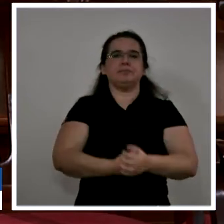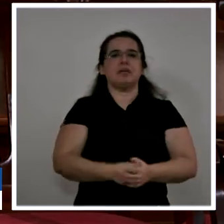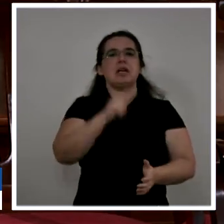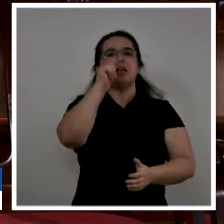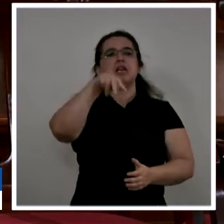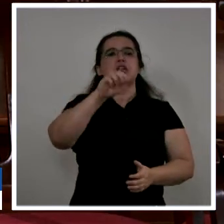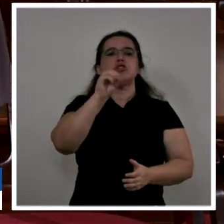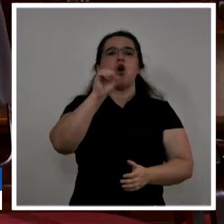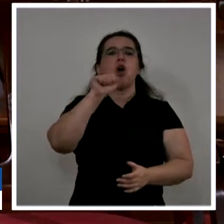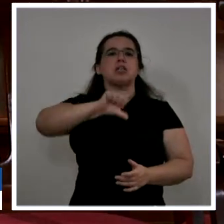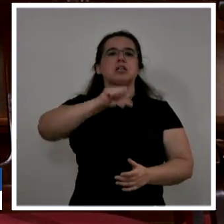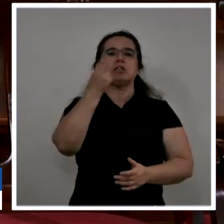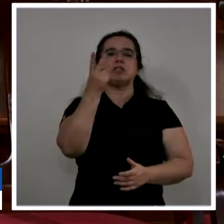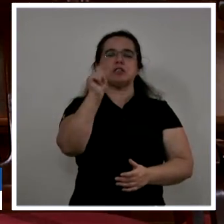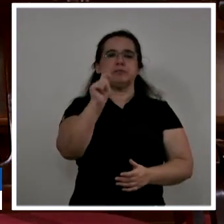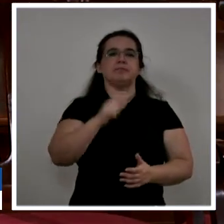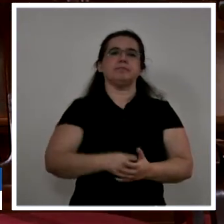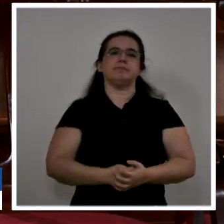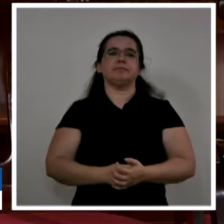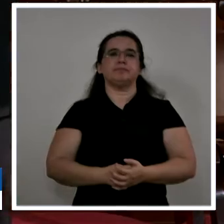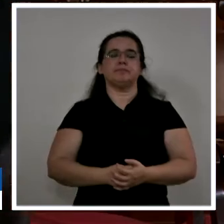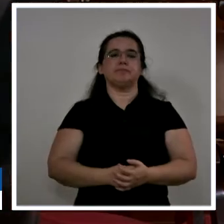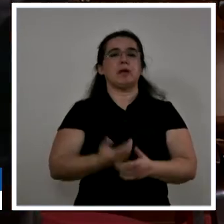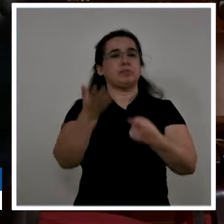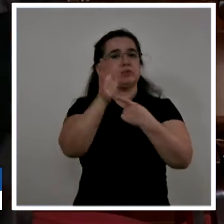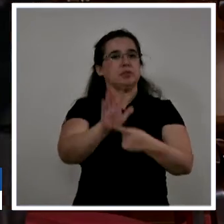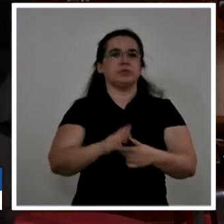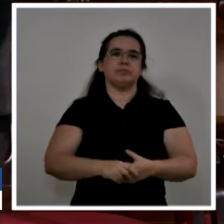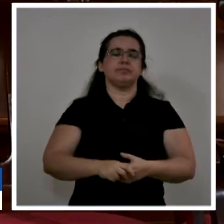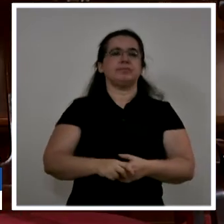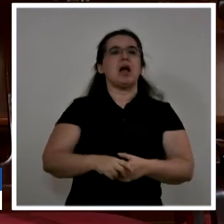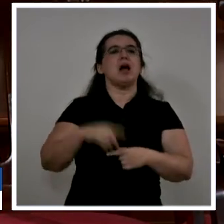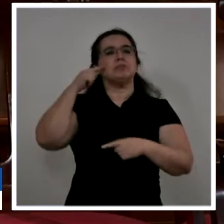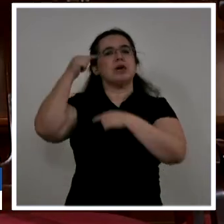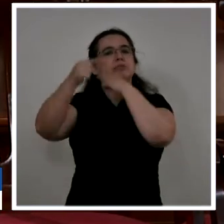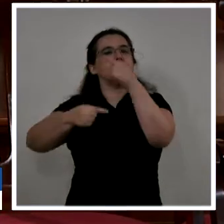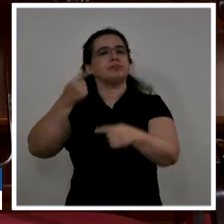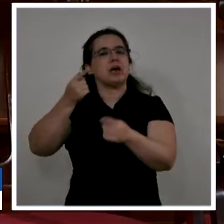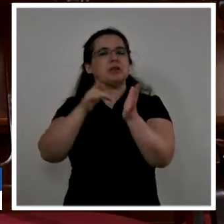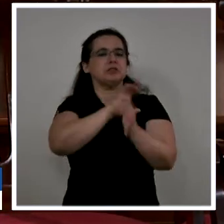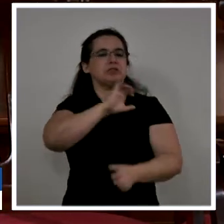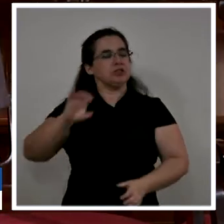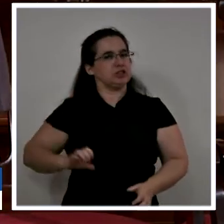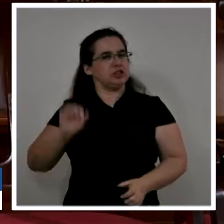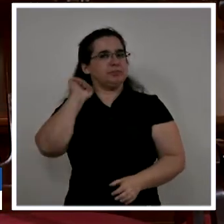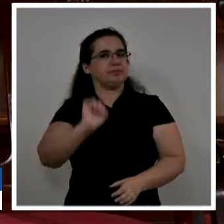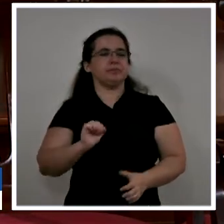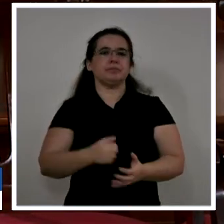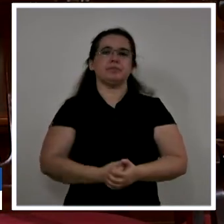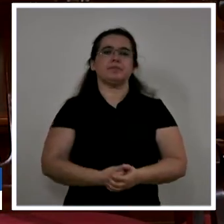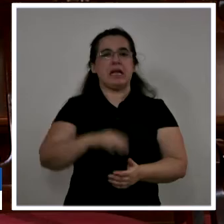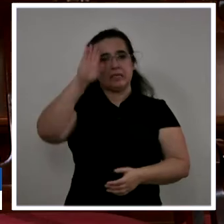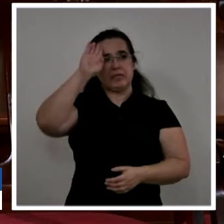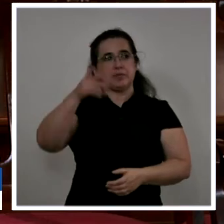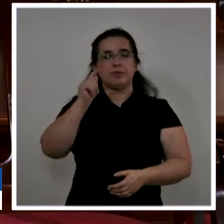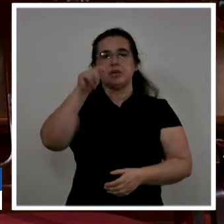Luke 3. Enoch, sorry? Enoch. Temos Enoch, por exemplo, na genealogia de Cristo. And we know that Enoch walked with God. E sabemos